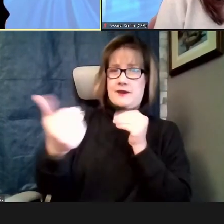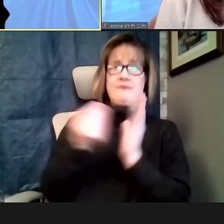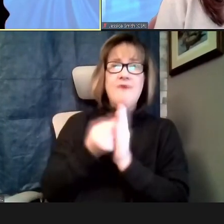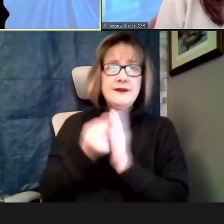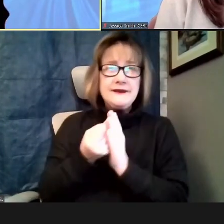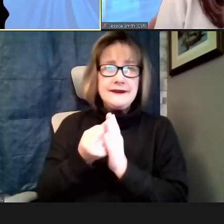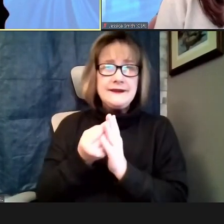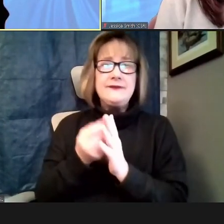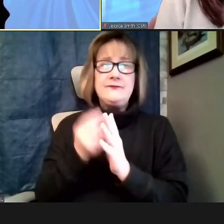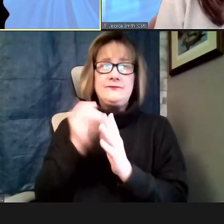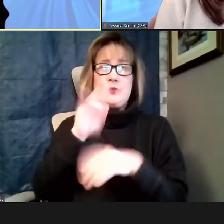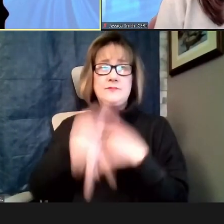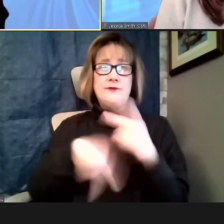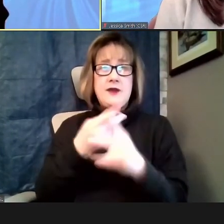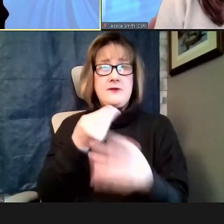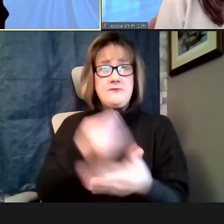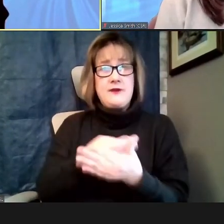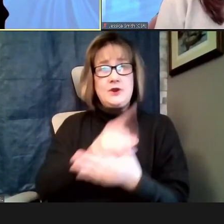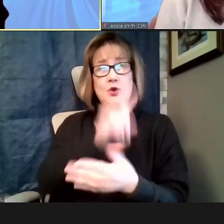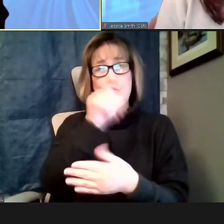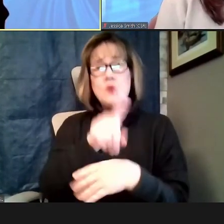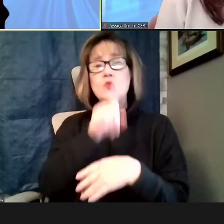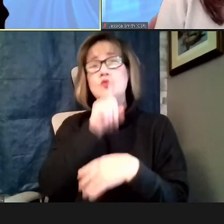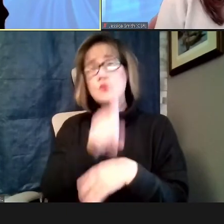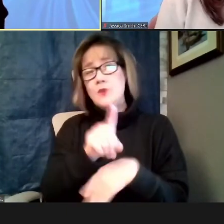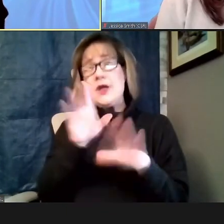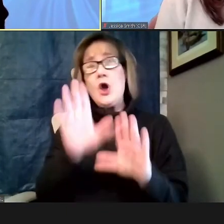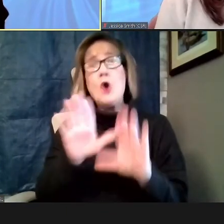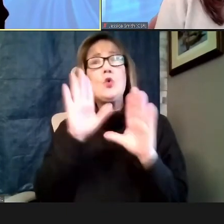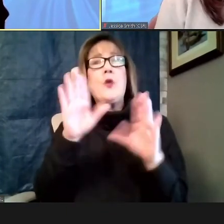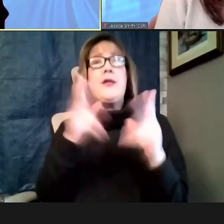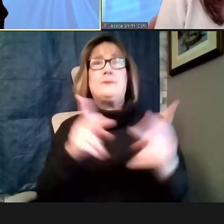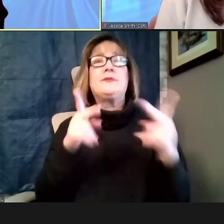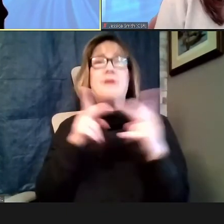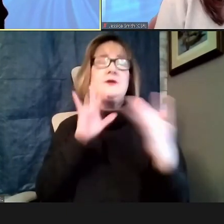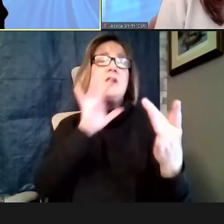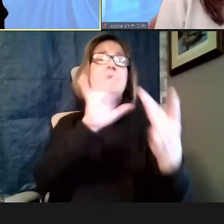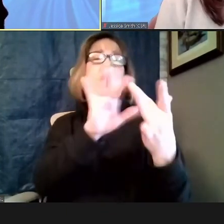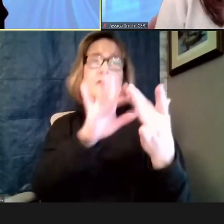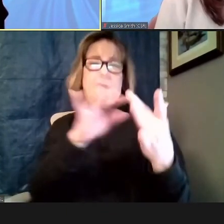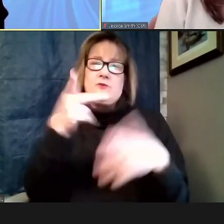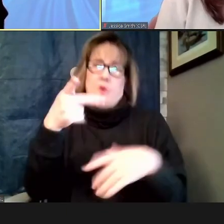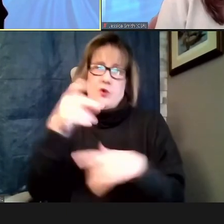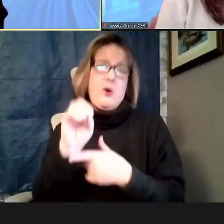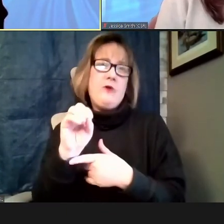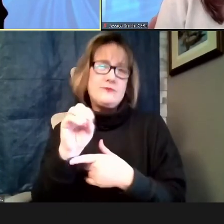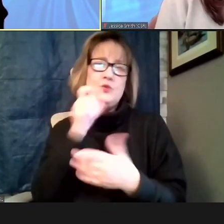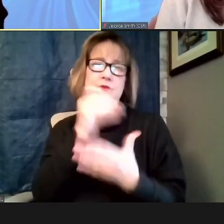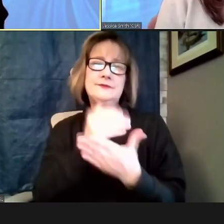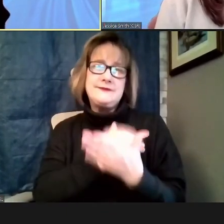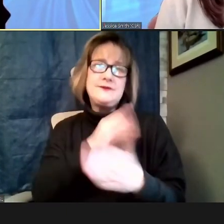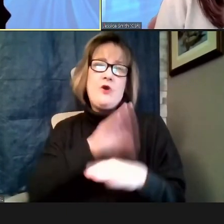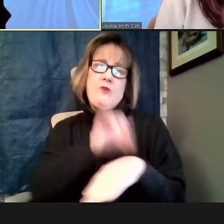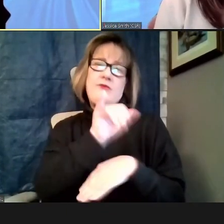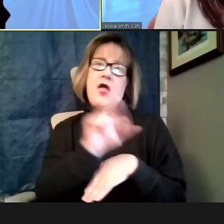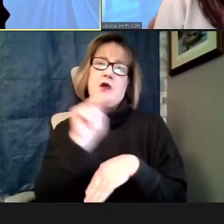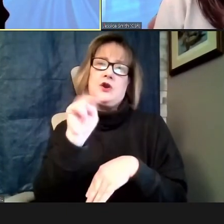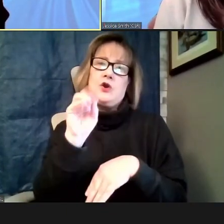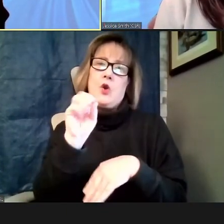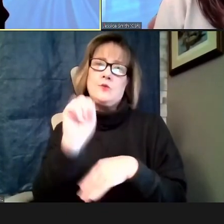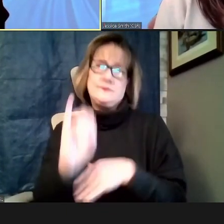of funding questions are really a great place to contact the program officer listed on that NOC.